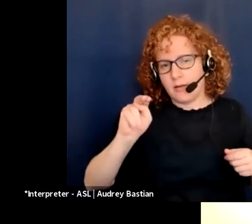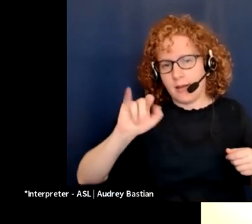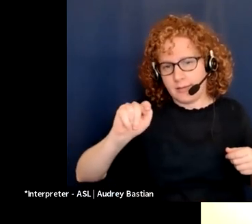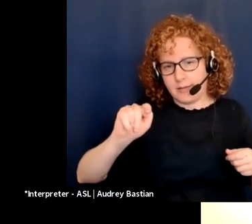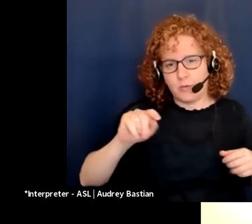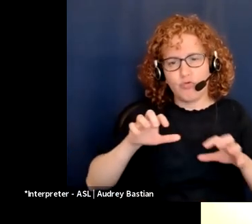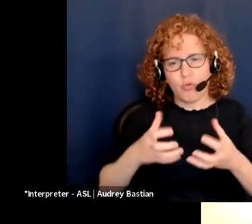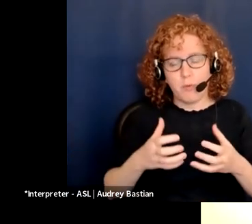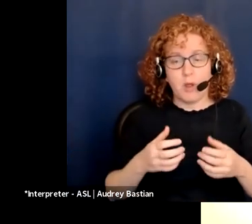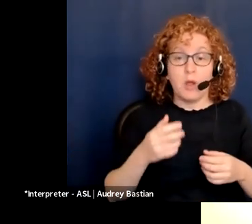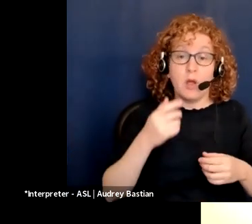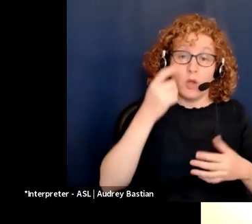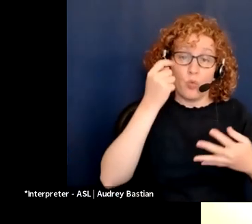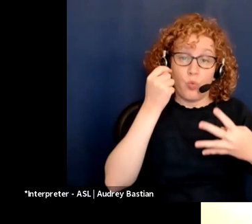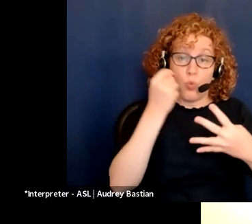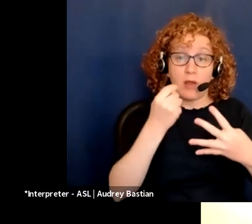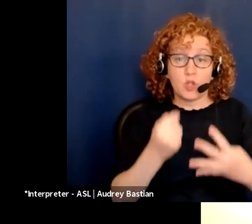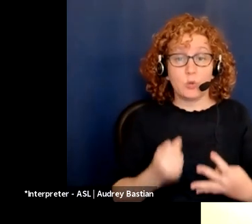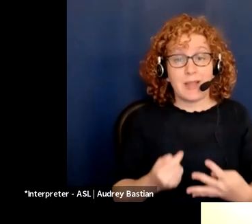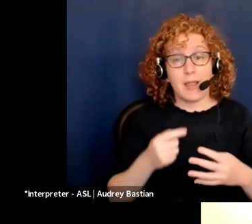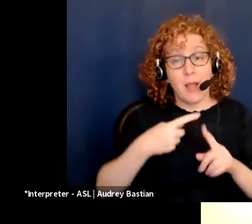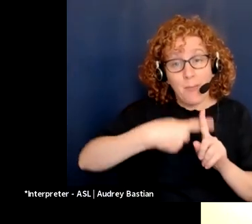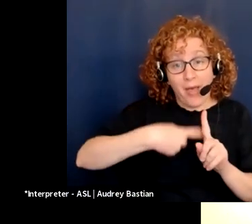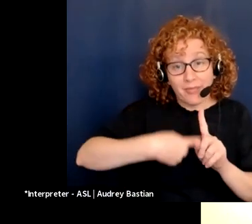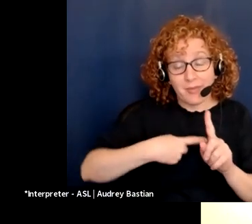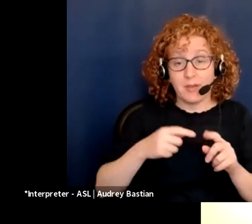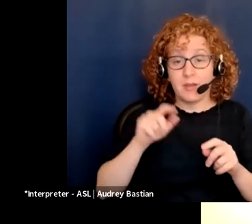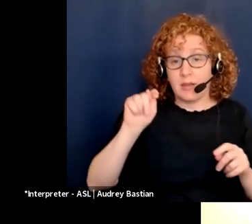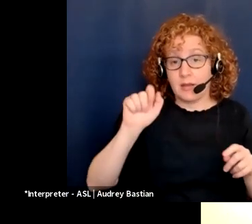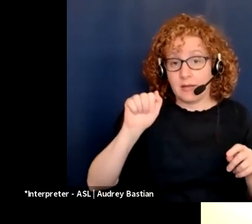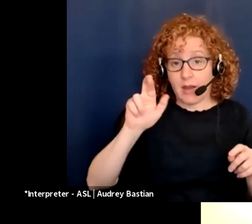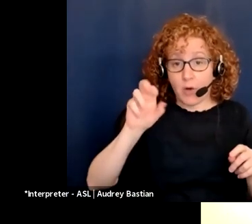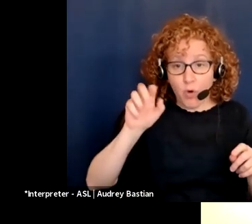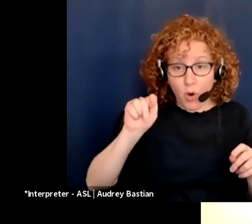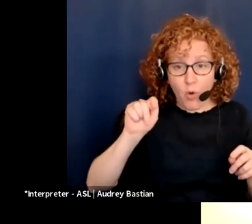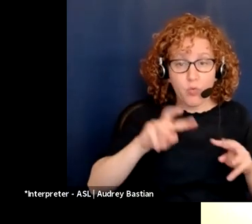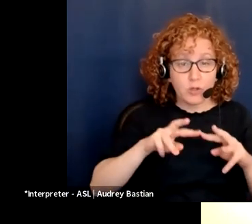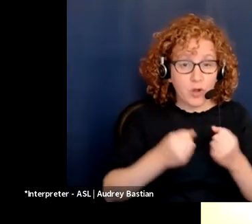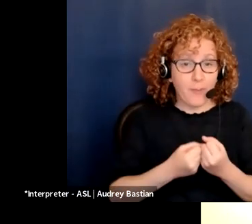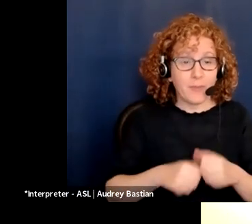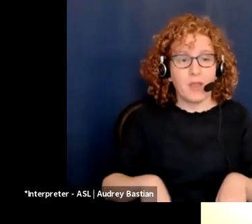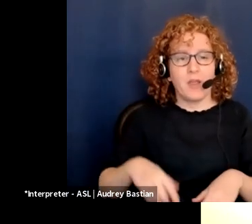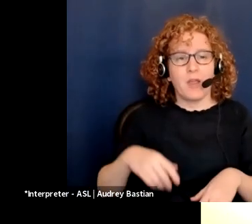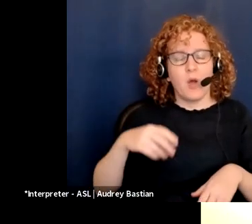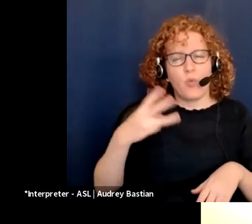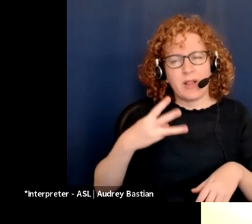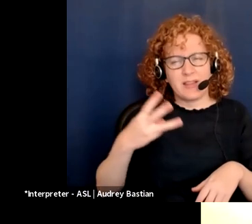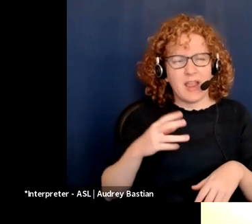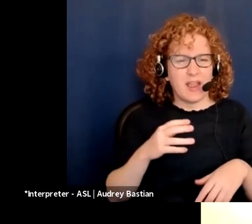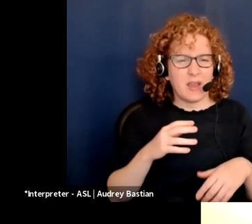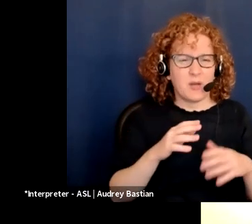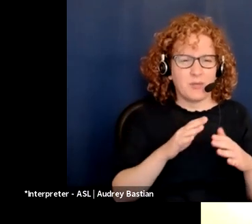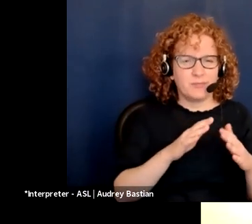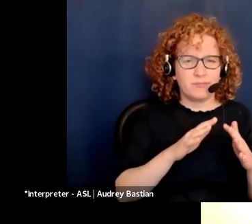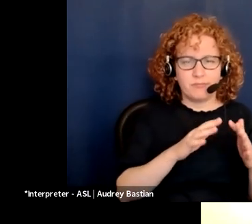tarot workshop, a Wednesday night knitting group, a Thursday night book group, and then